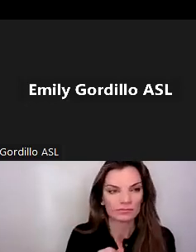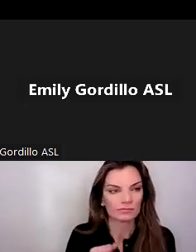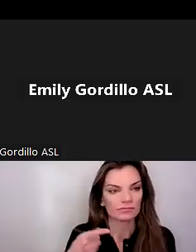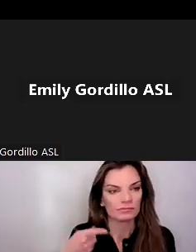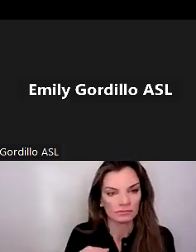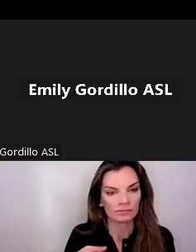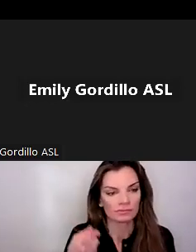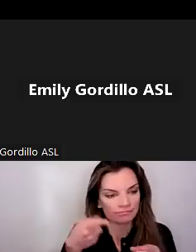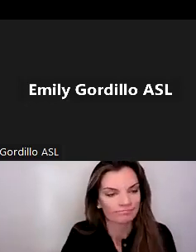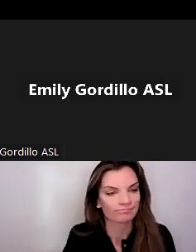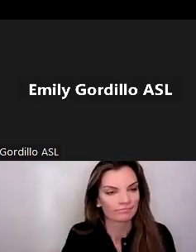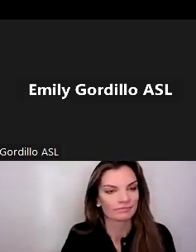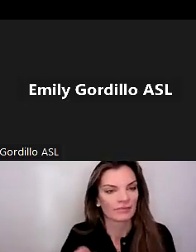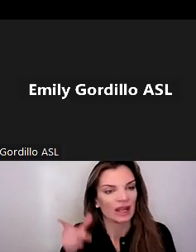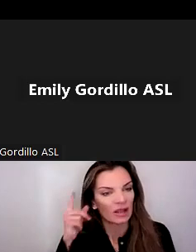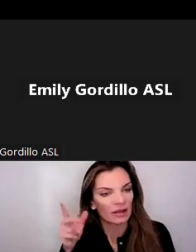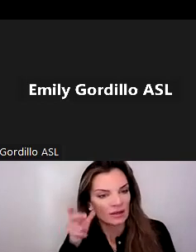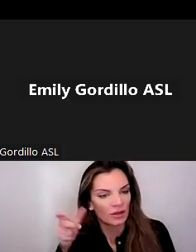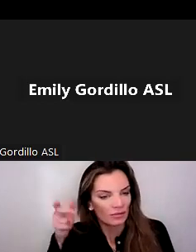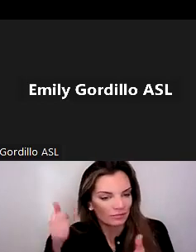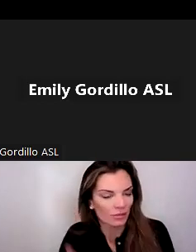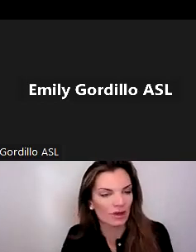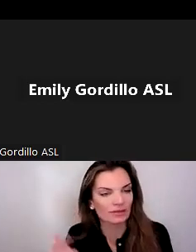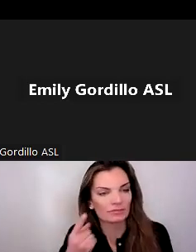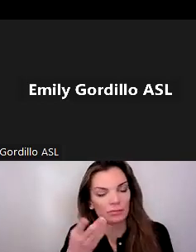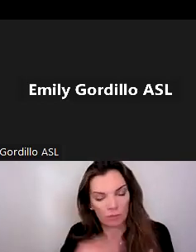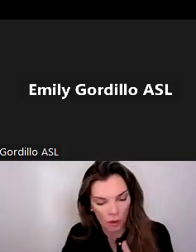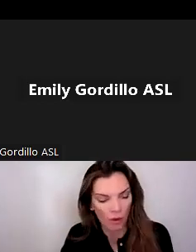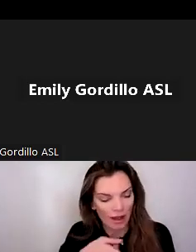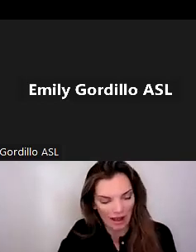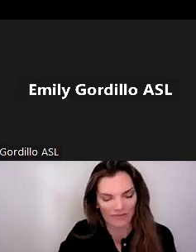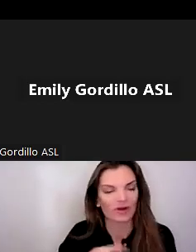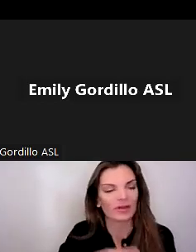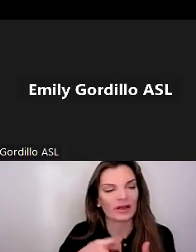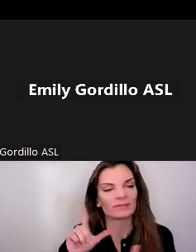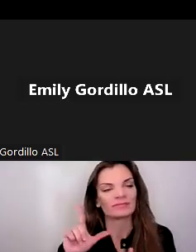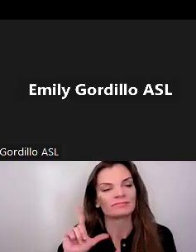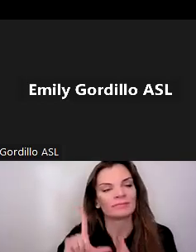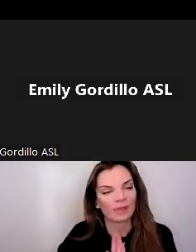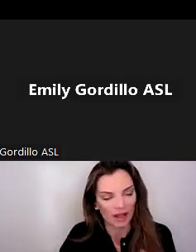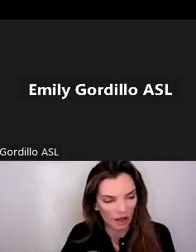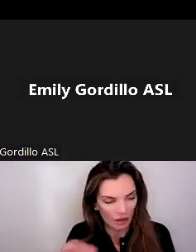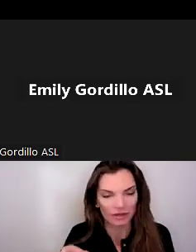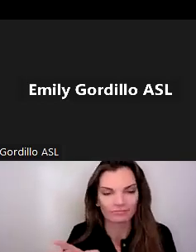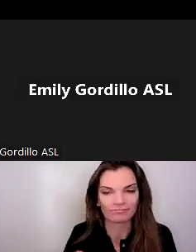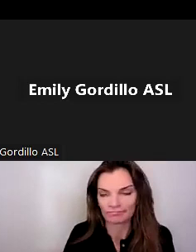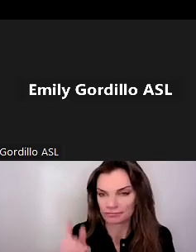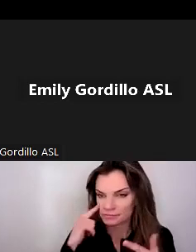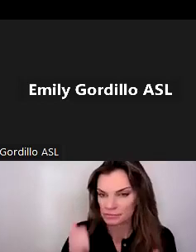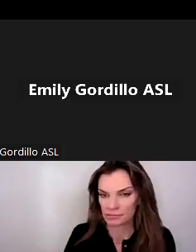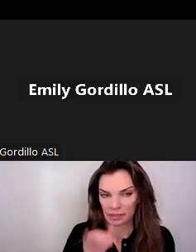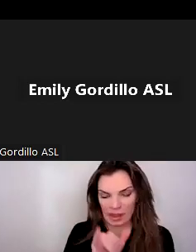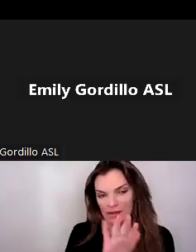So that is something that's occurring after somebody has been born. And again, huge range of things that we see. This is the most common type of hearing